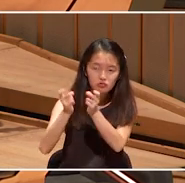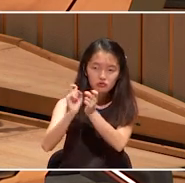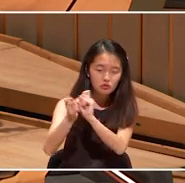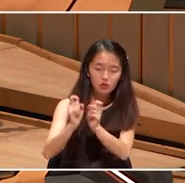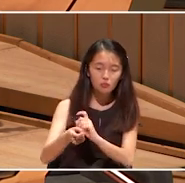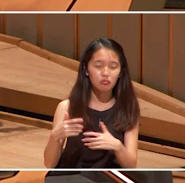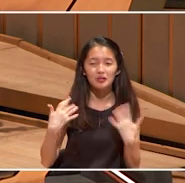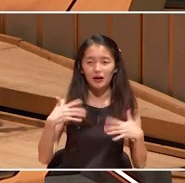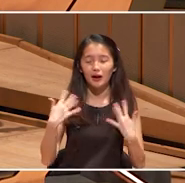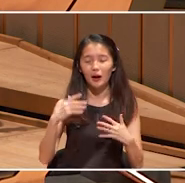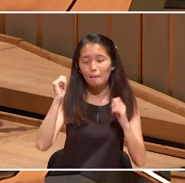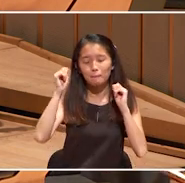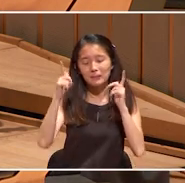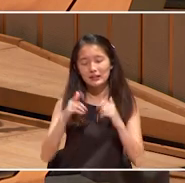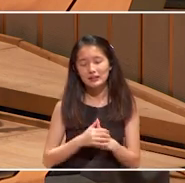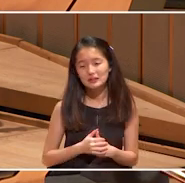So